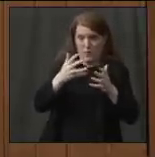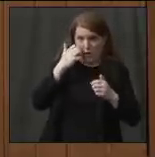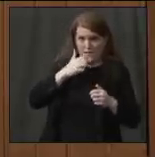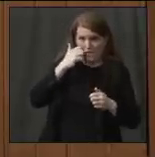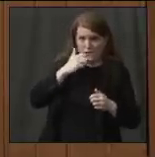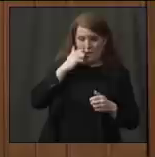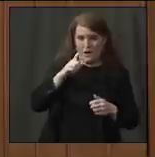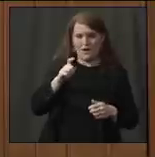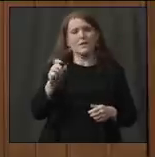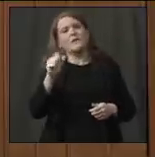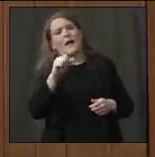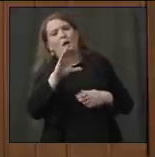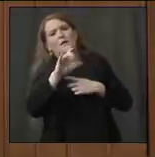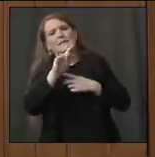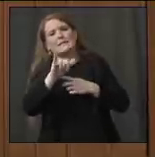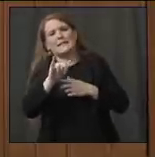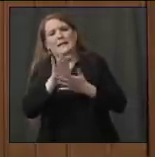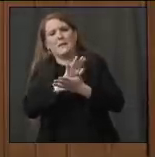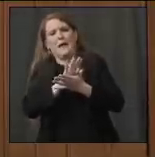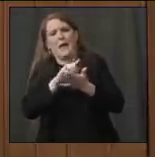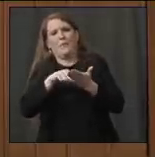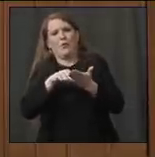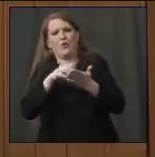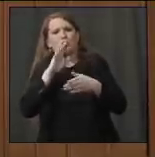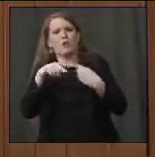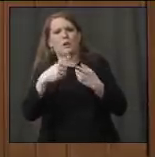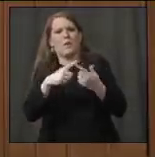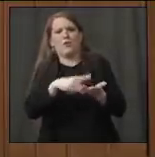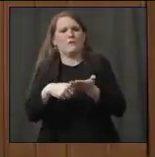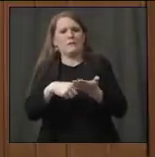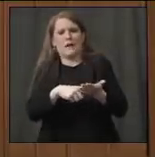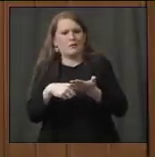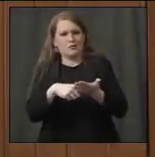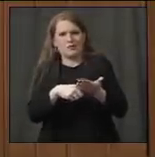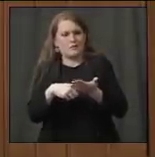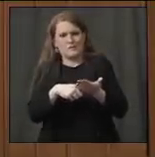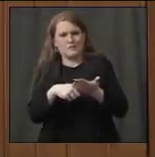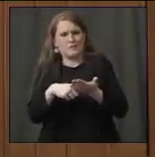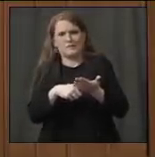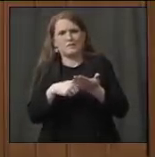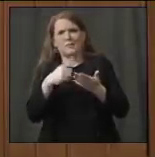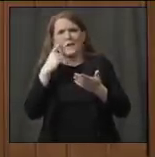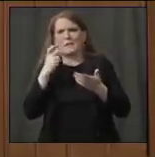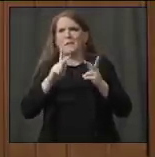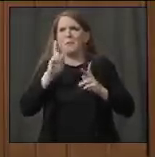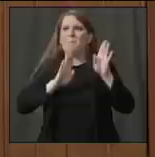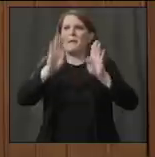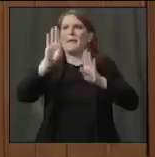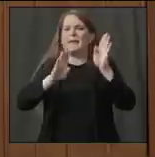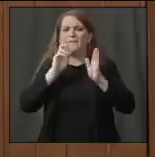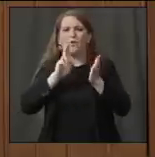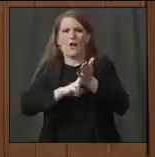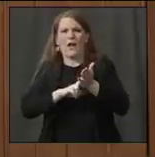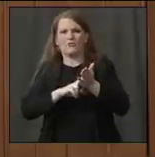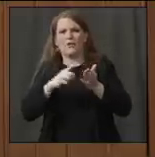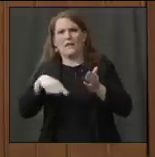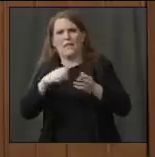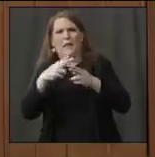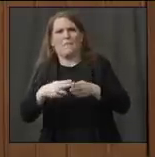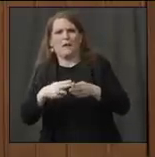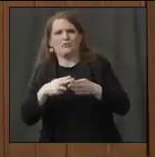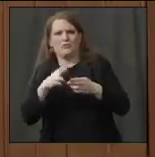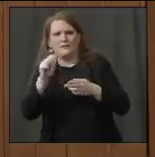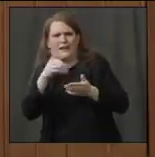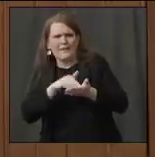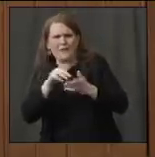document that basically references a discussion, I guess, during some sort of bidders conference where a member of the state task force was saying 10,000. Yeah, I got